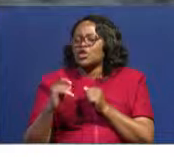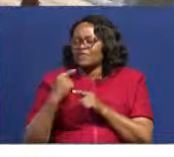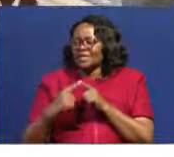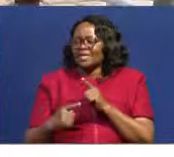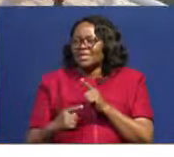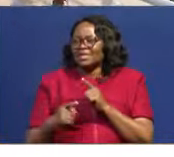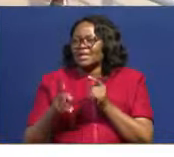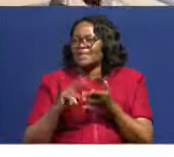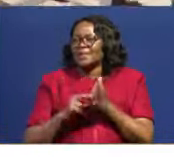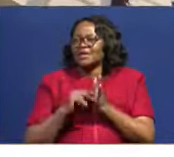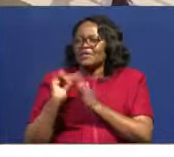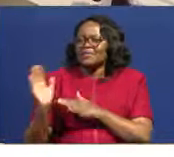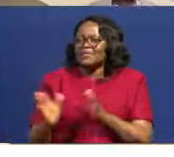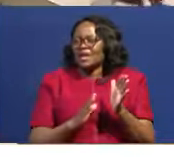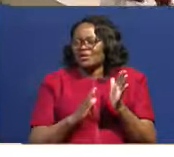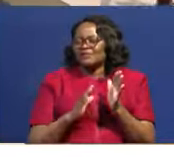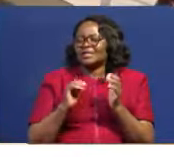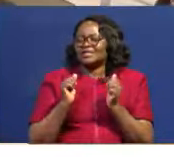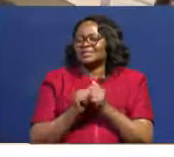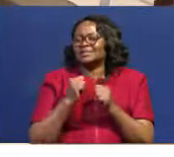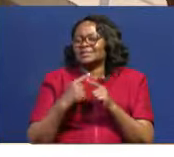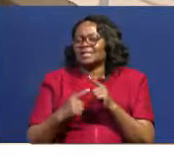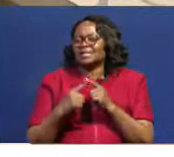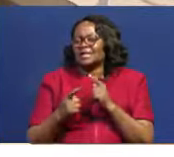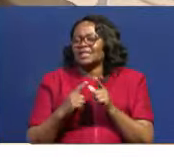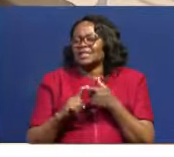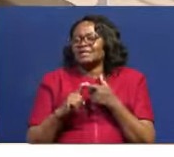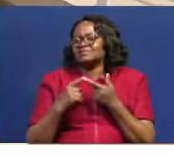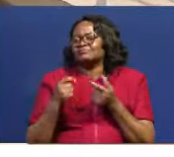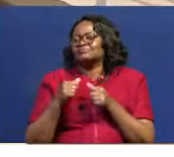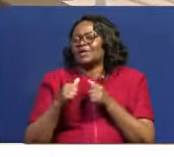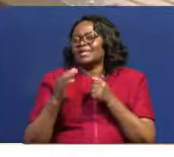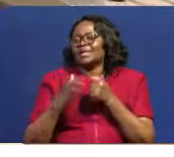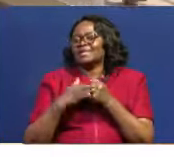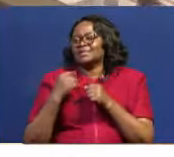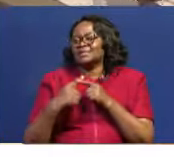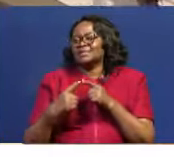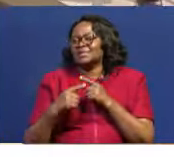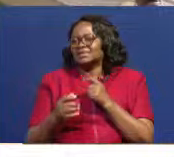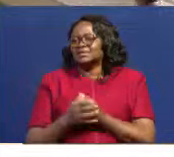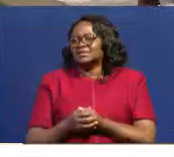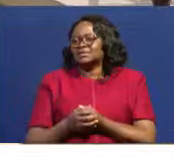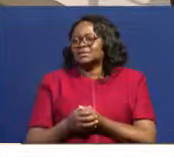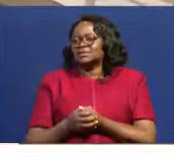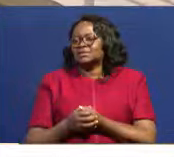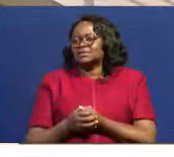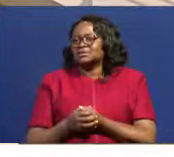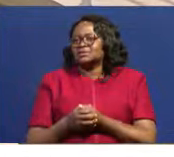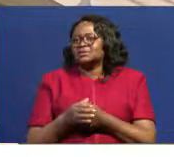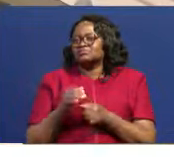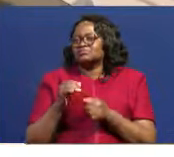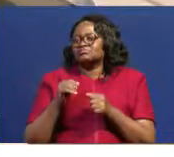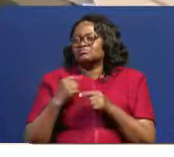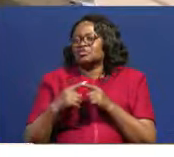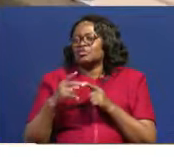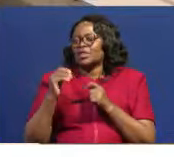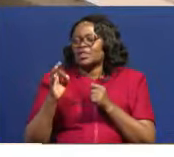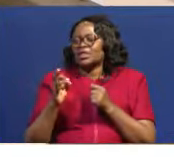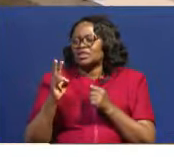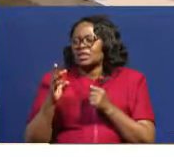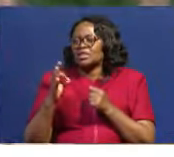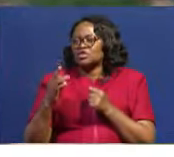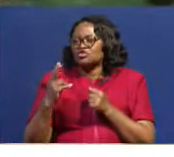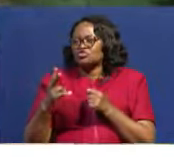So in a plan of, to give it 10 years, or maybe now, let's say now 8 years, because 8 years is what is basically remaining up to 2032 based on that